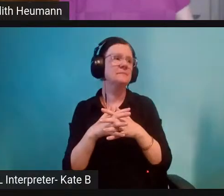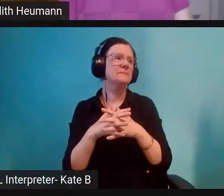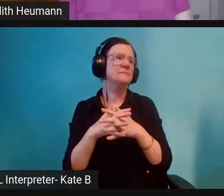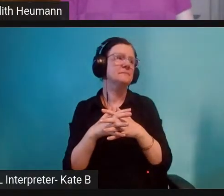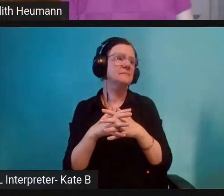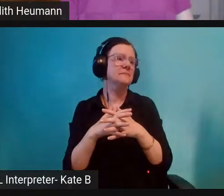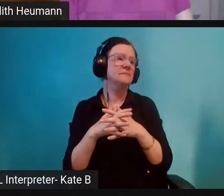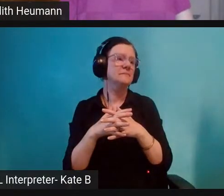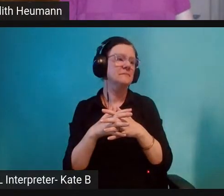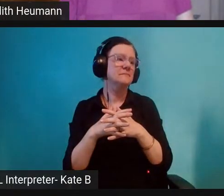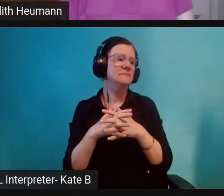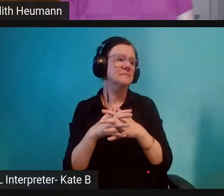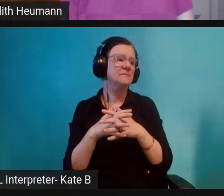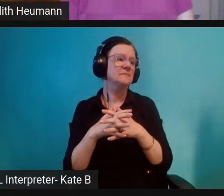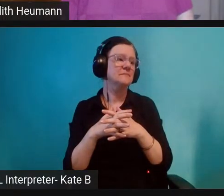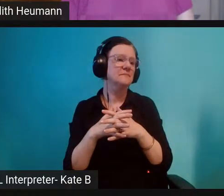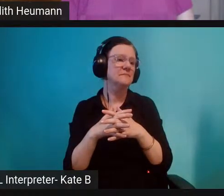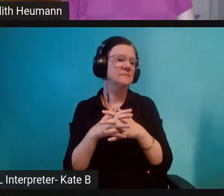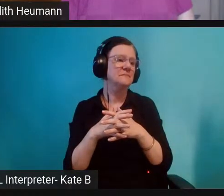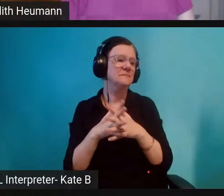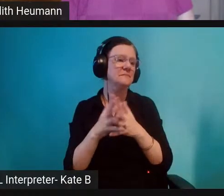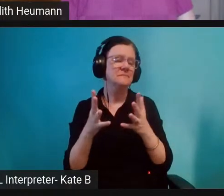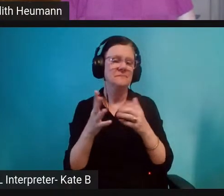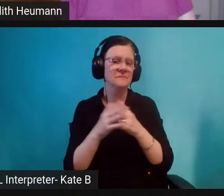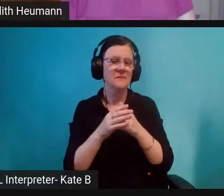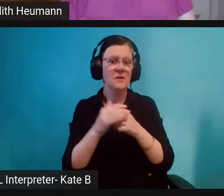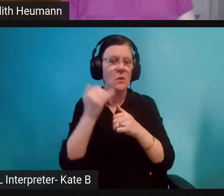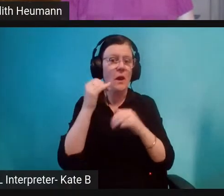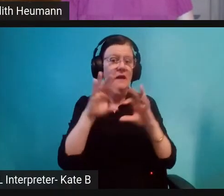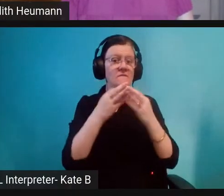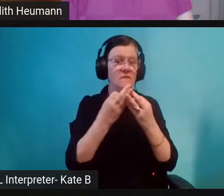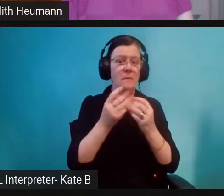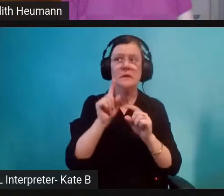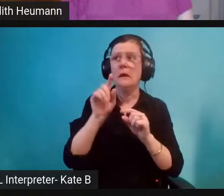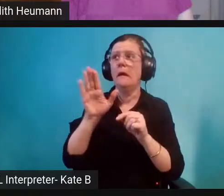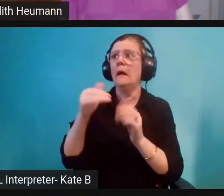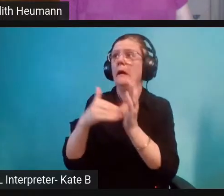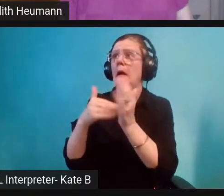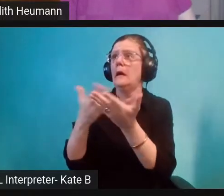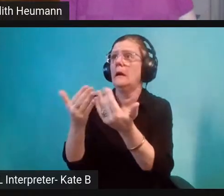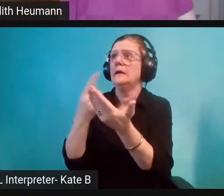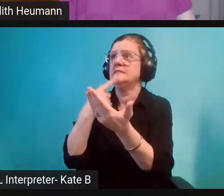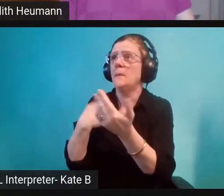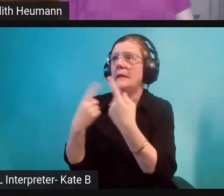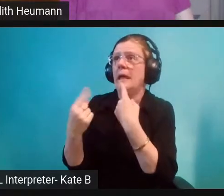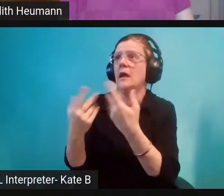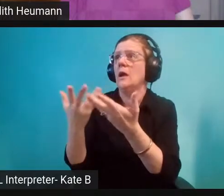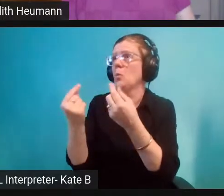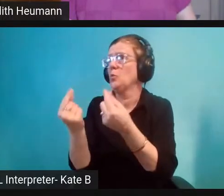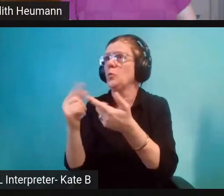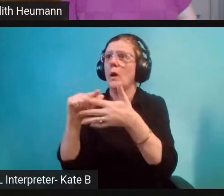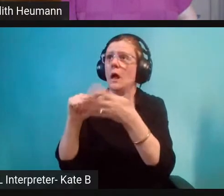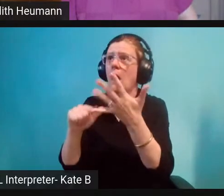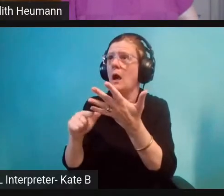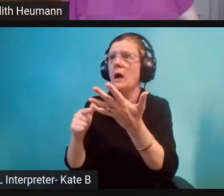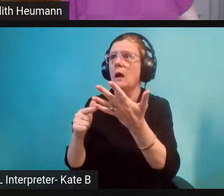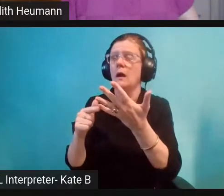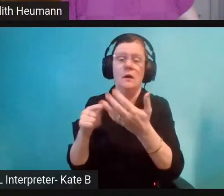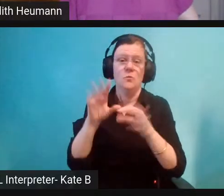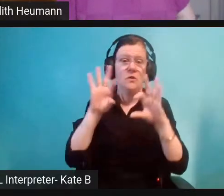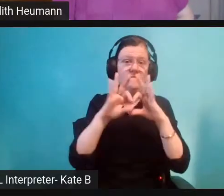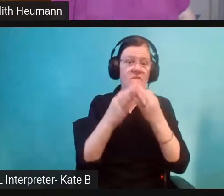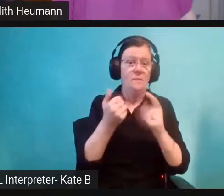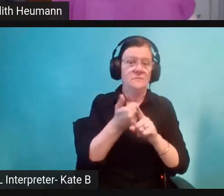families can get from people they look up to, they believe, they don't know what to